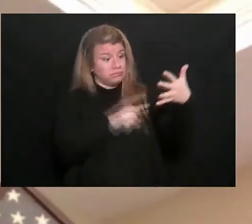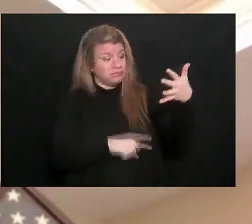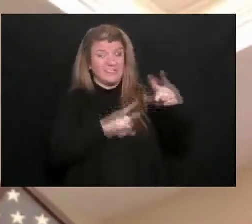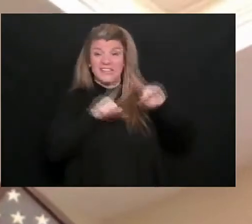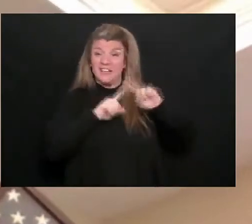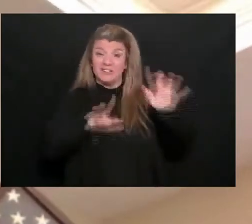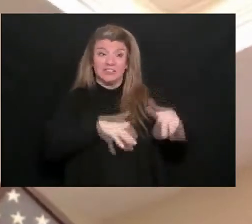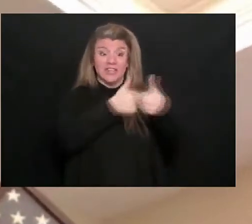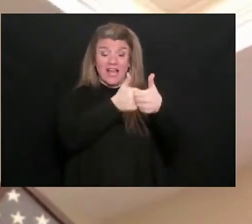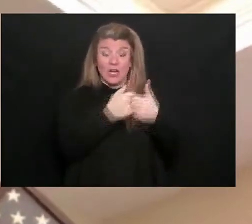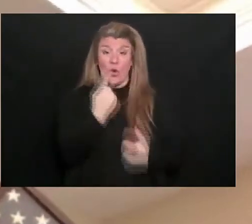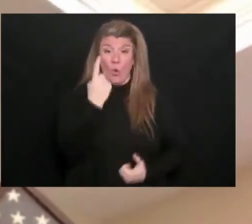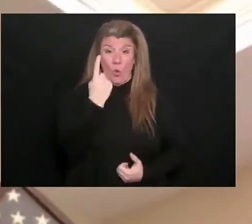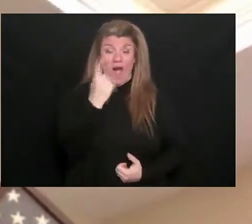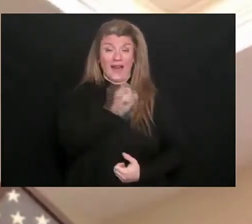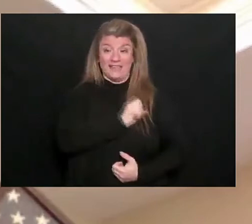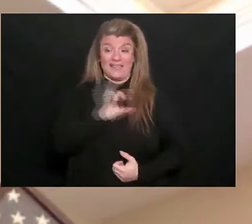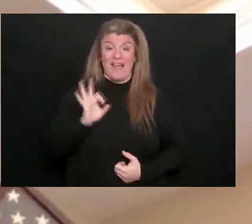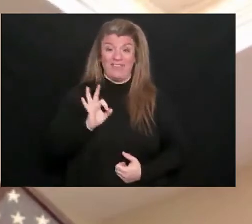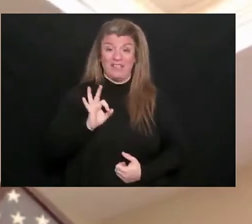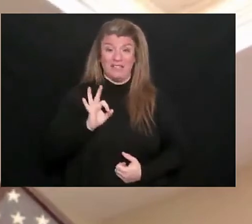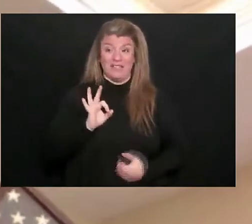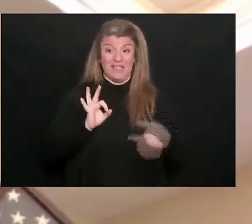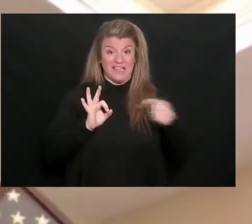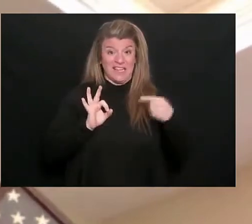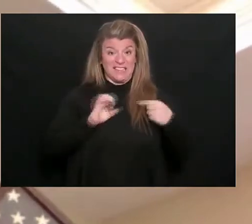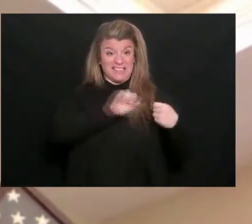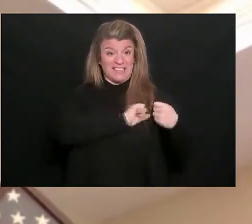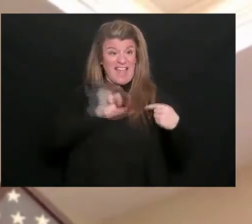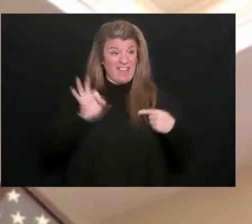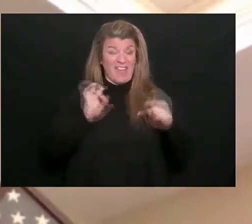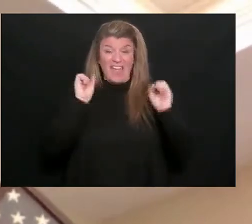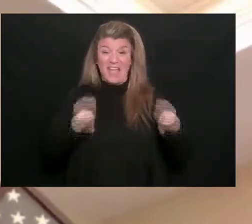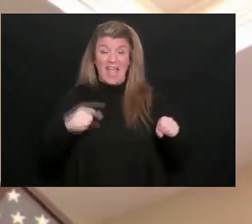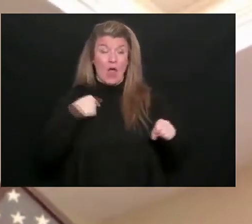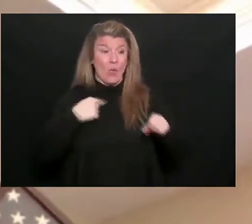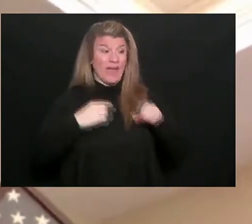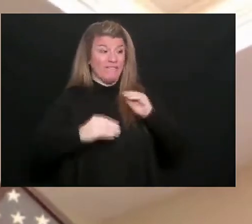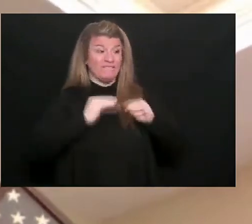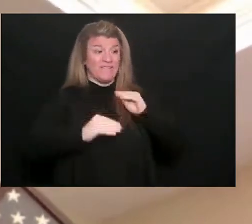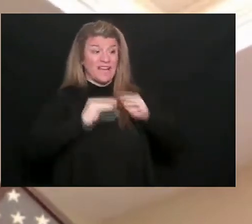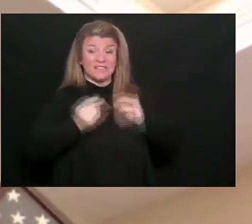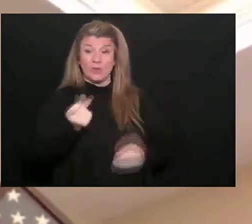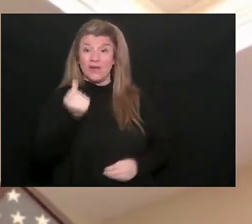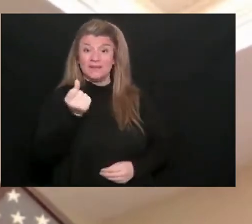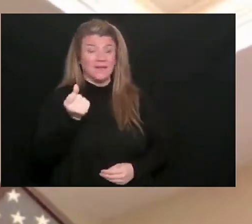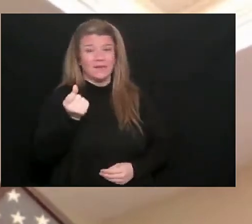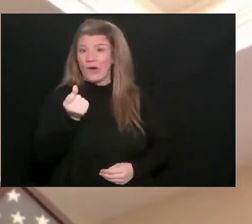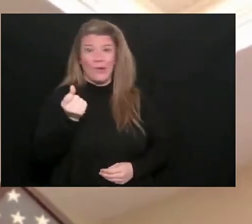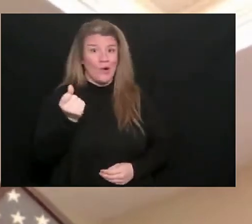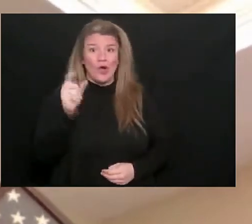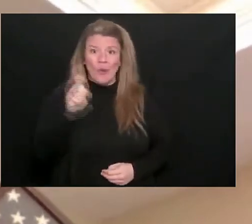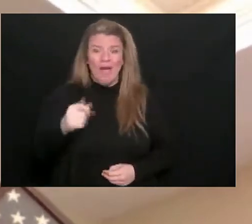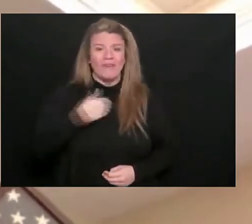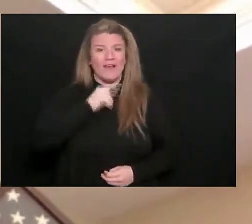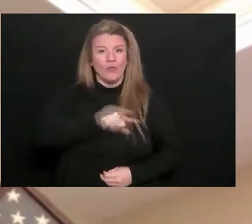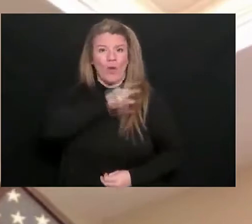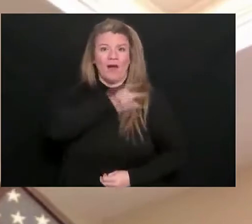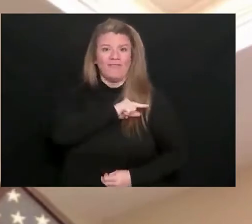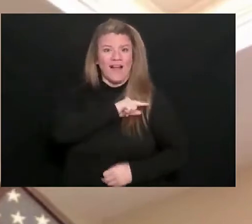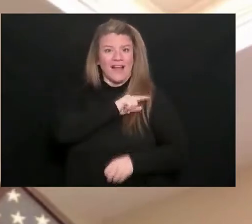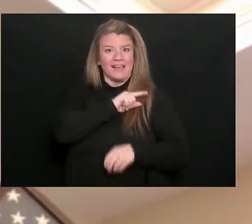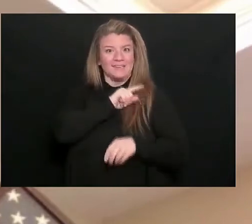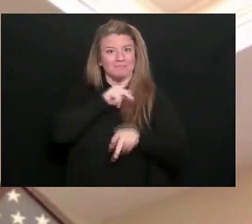and staffing is not an issue that's easy to fix with qualified individuals. As the governor also pointed